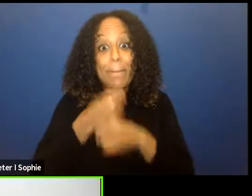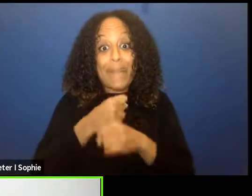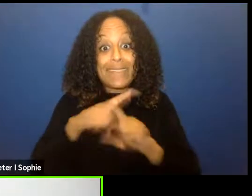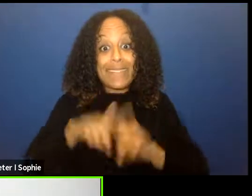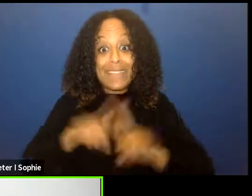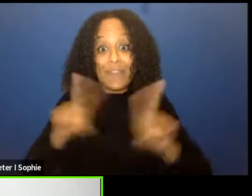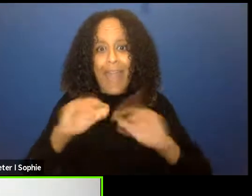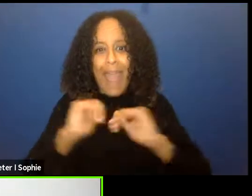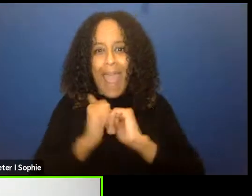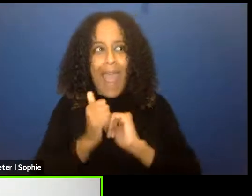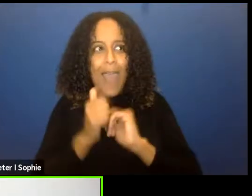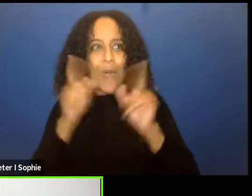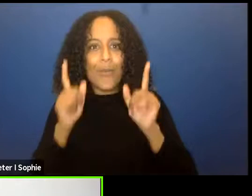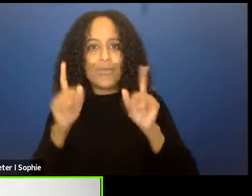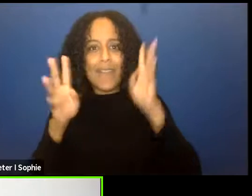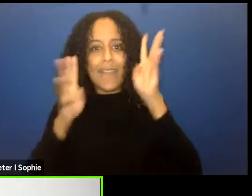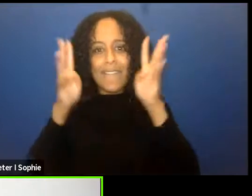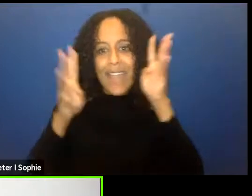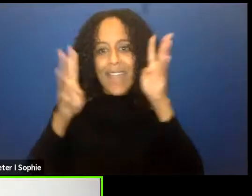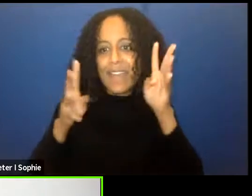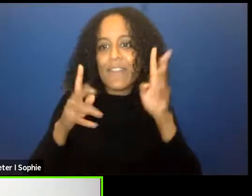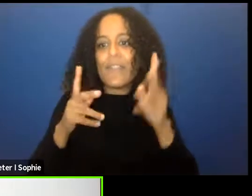you are as well as productive. And